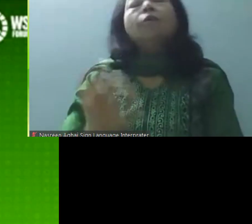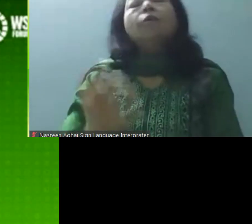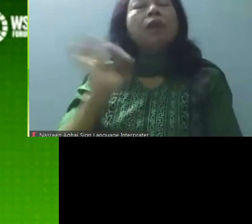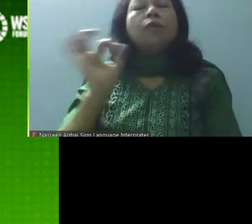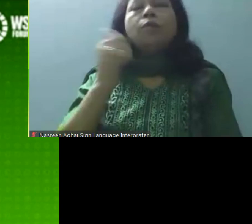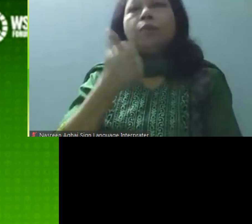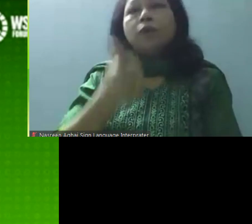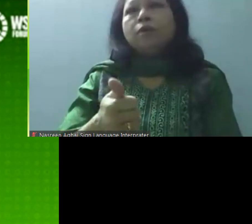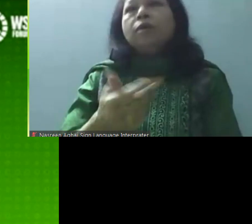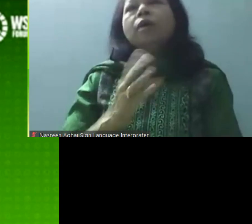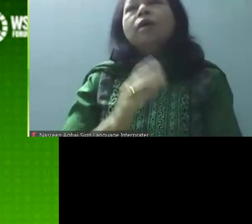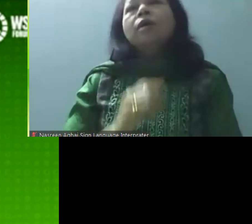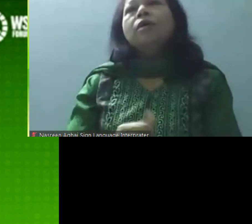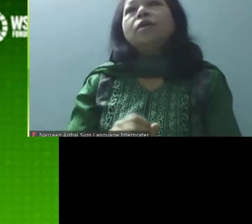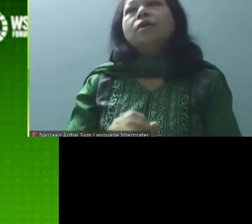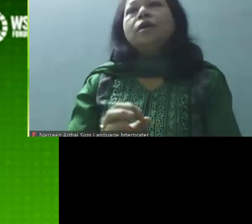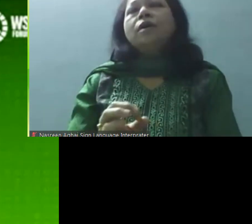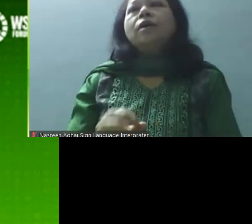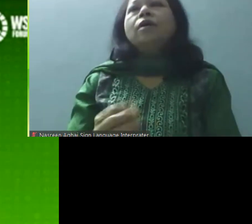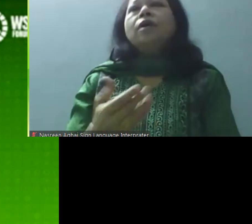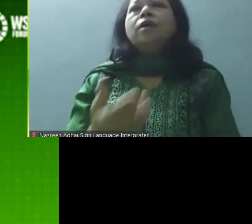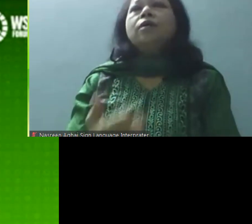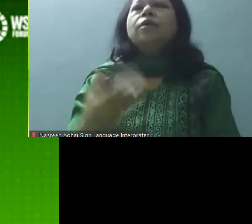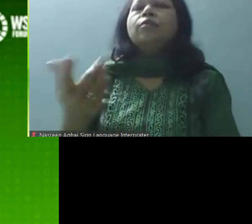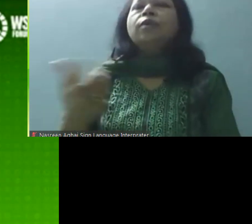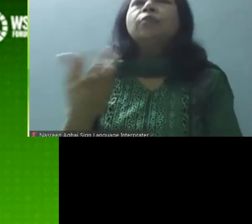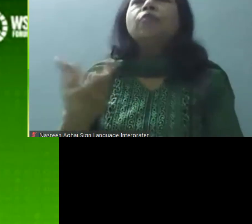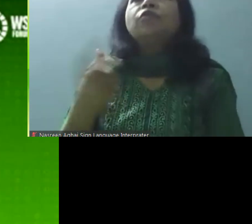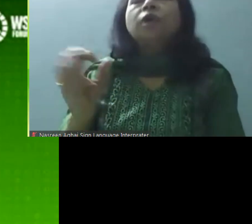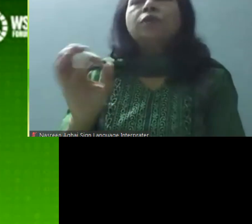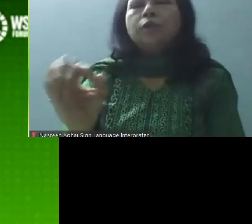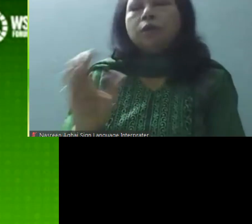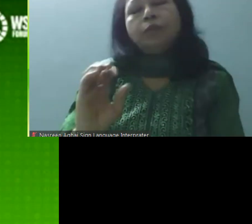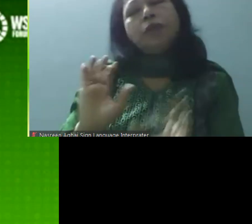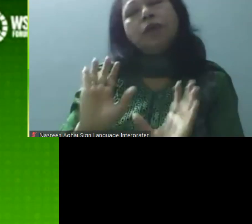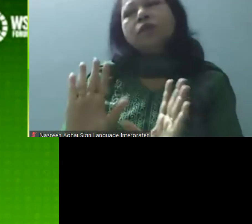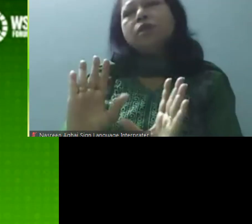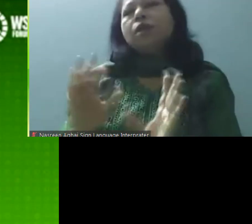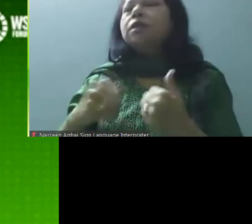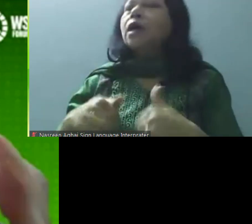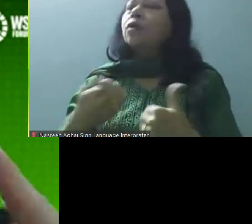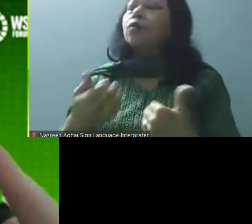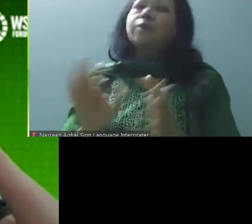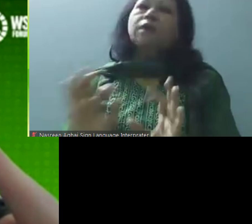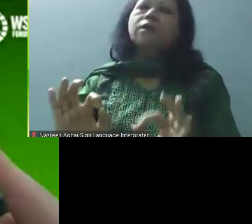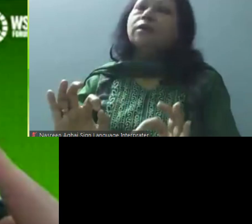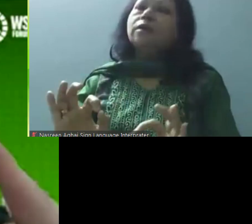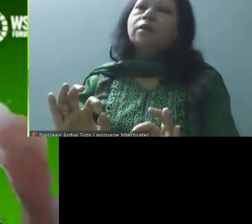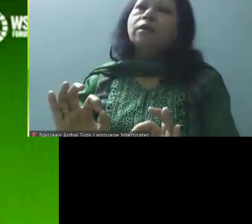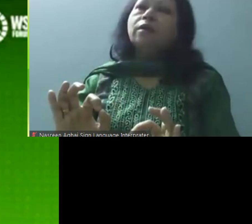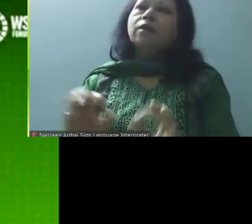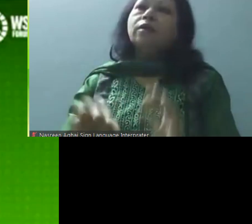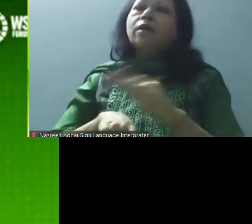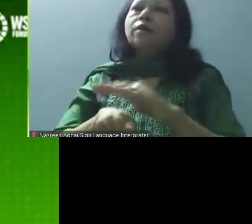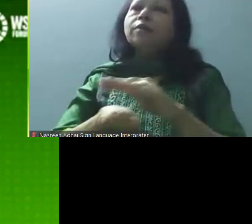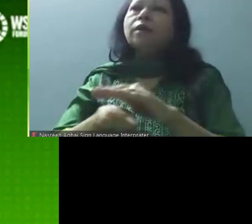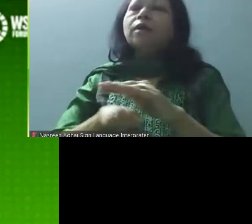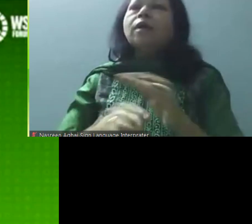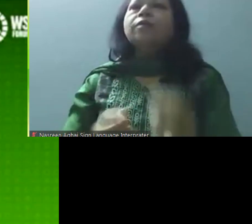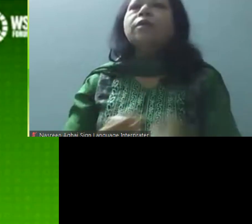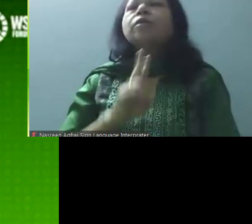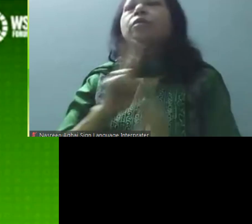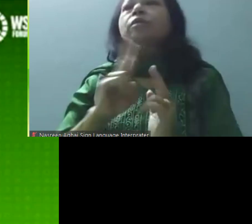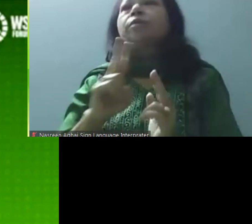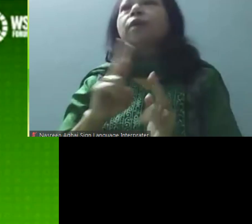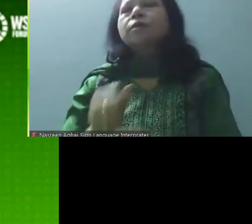And crucially, I wanted to create something that was more affordable. So accessibility is a huge topic. And the title